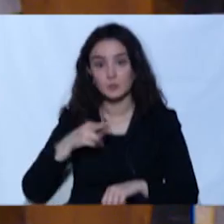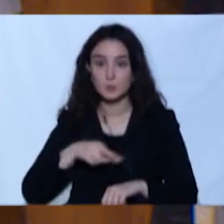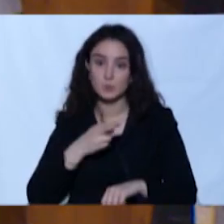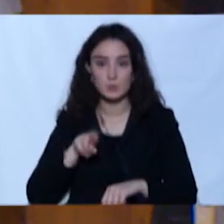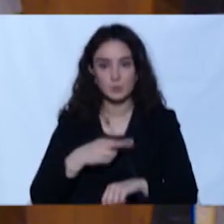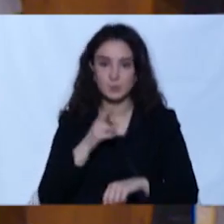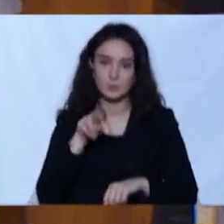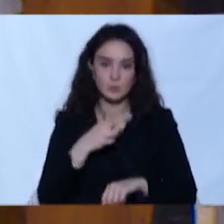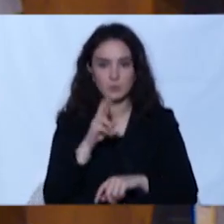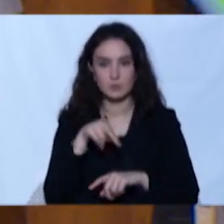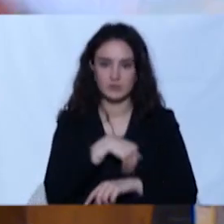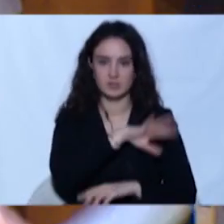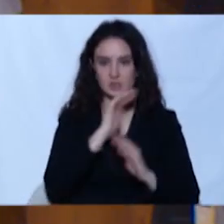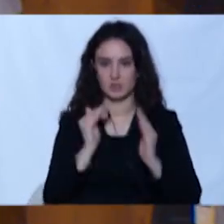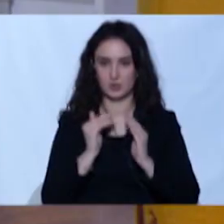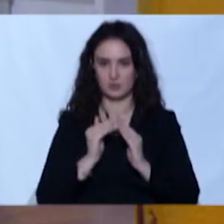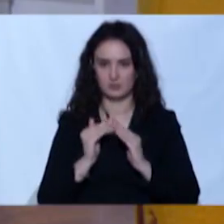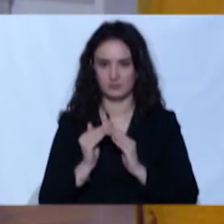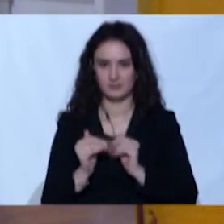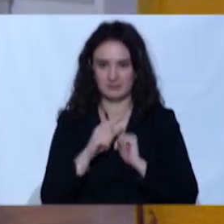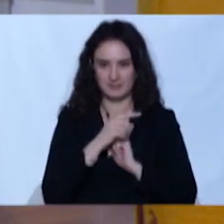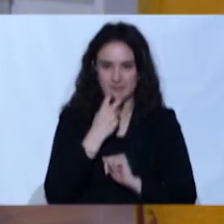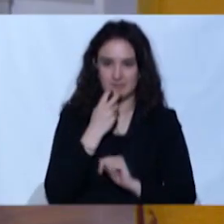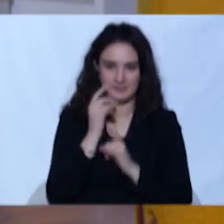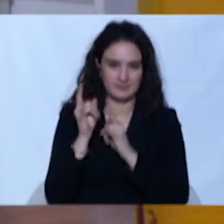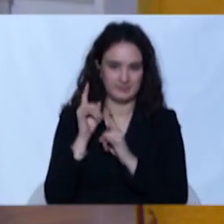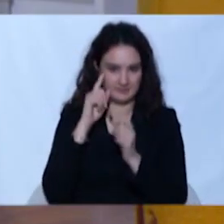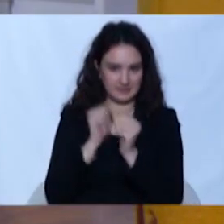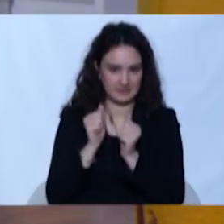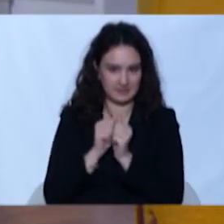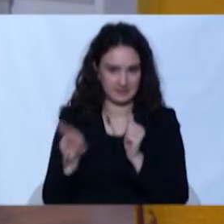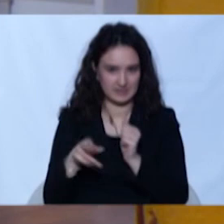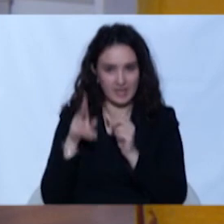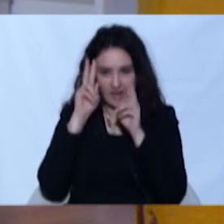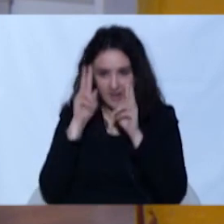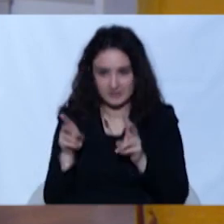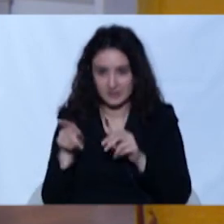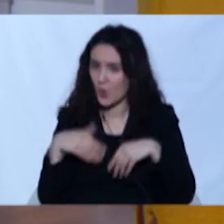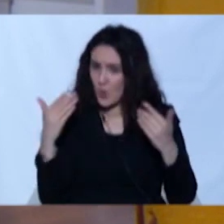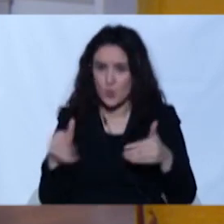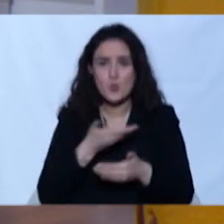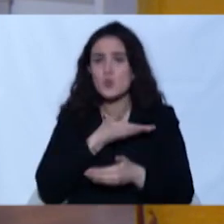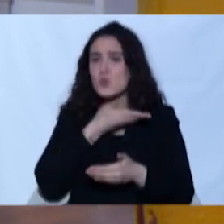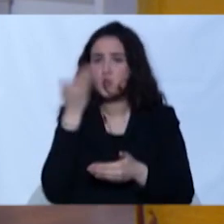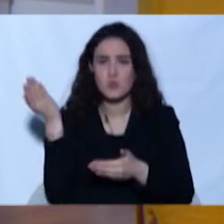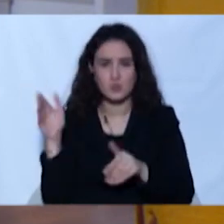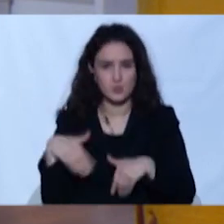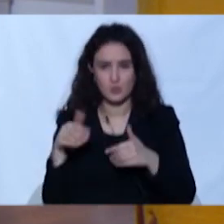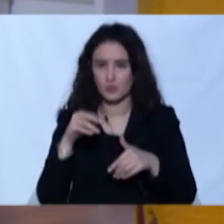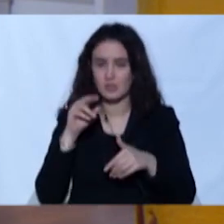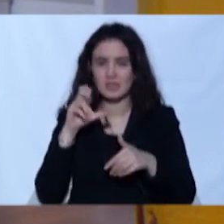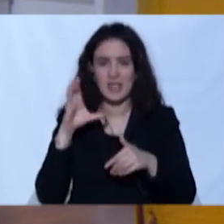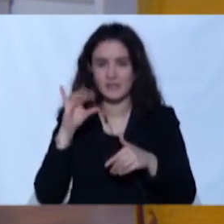to his house. "Silly old snake, doesn't he know? There's no such thing as a